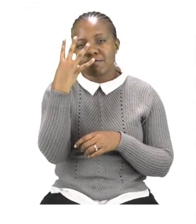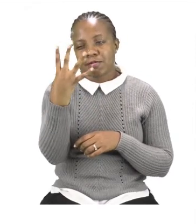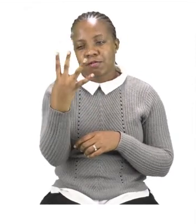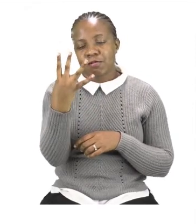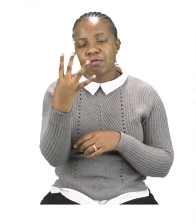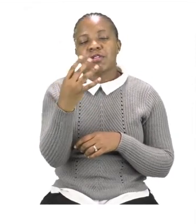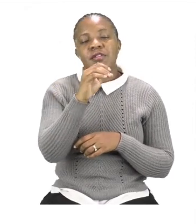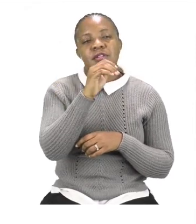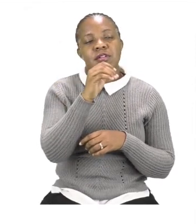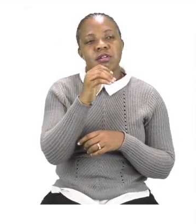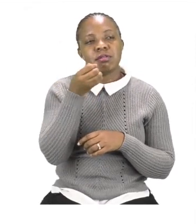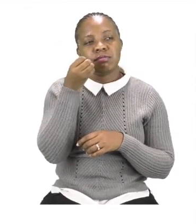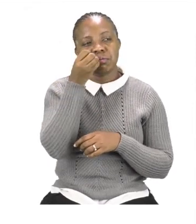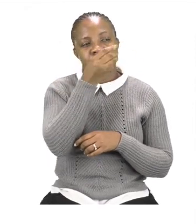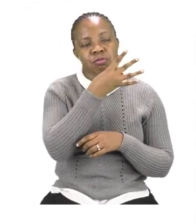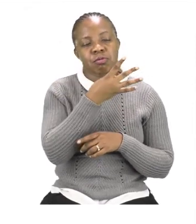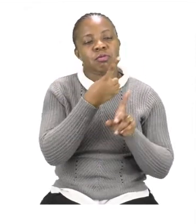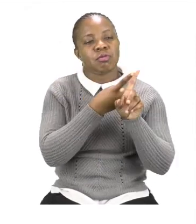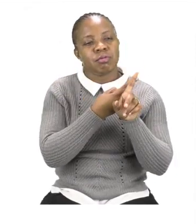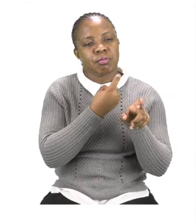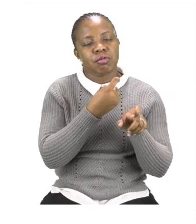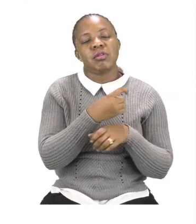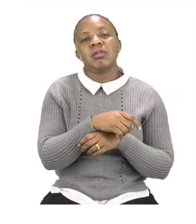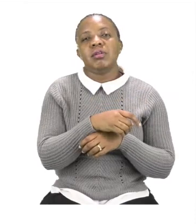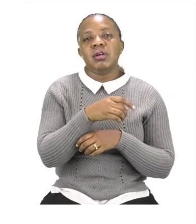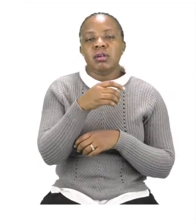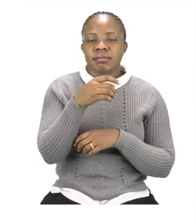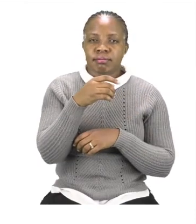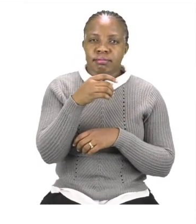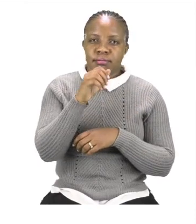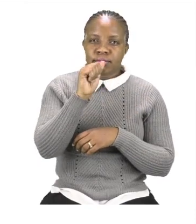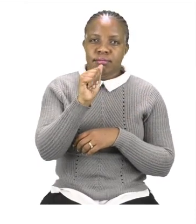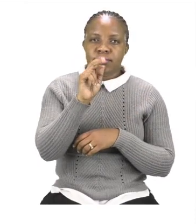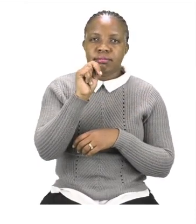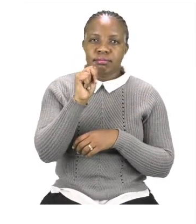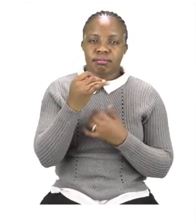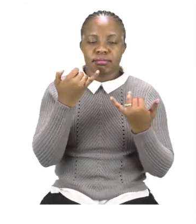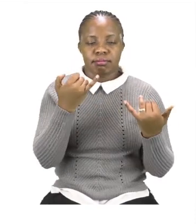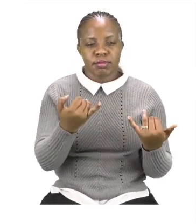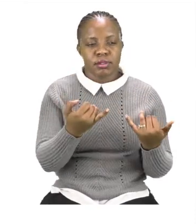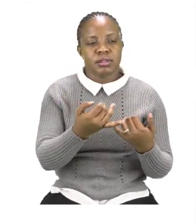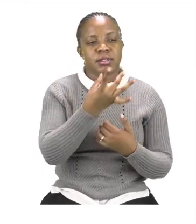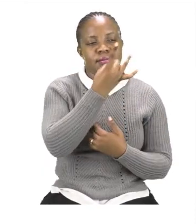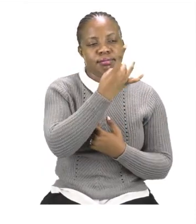from Anne, and they are 8 plus 4